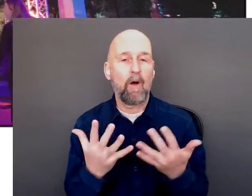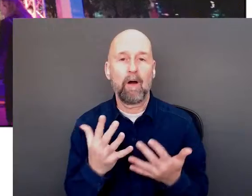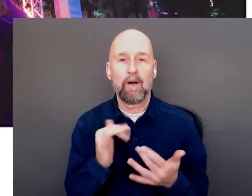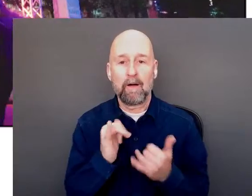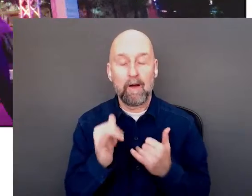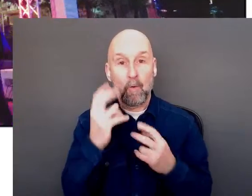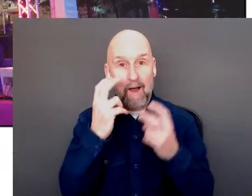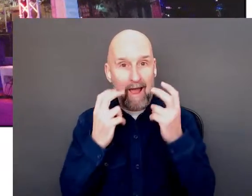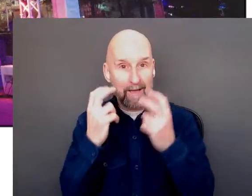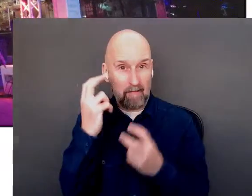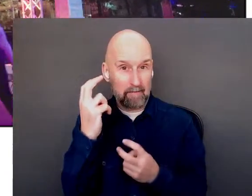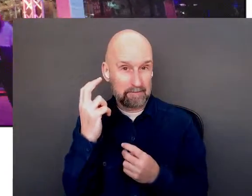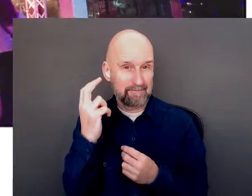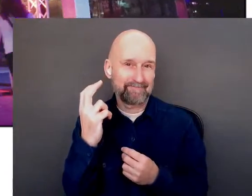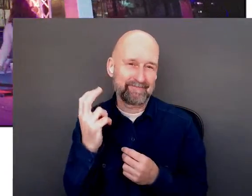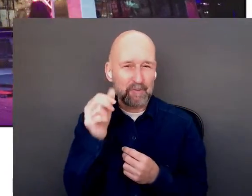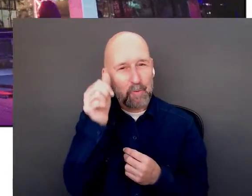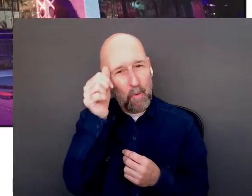more